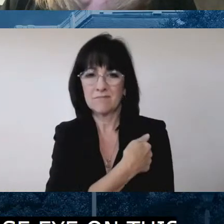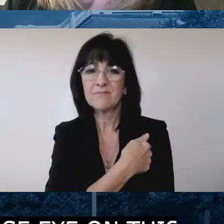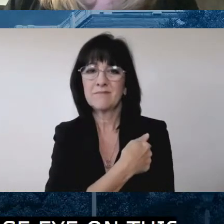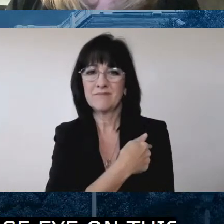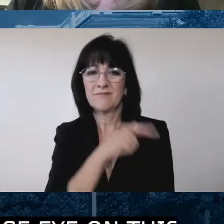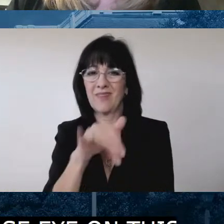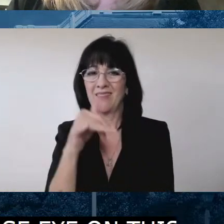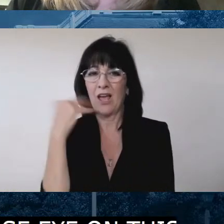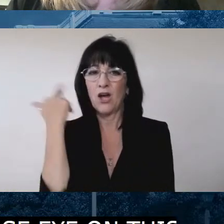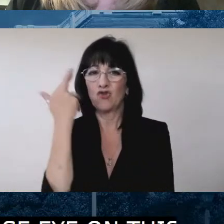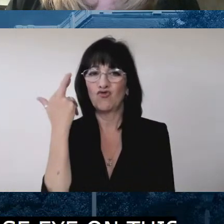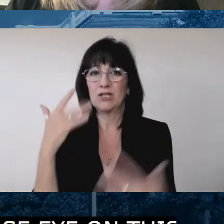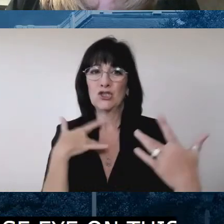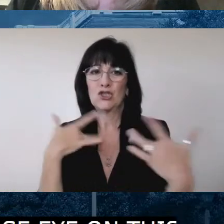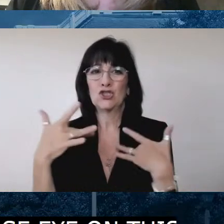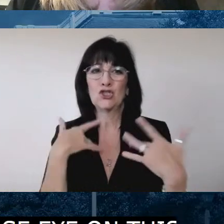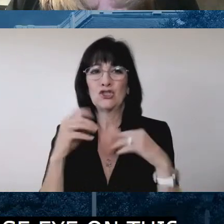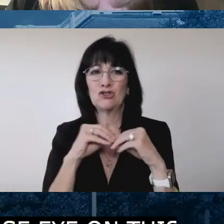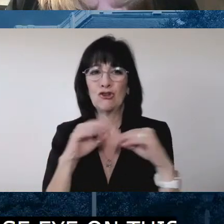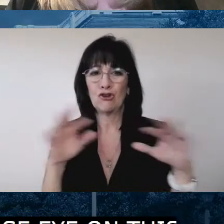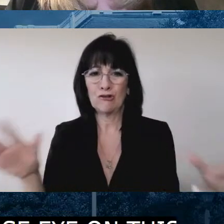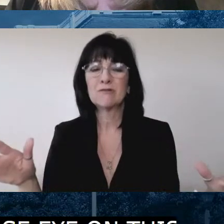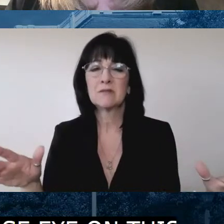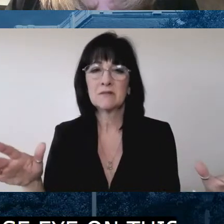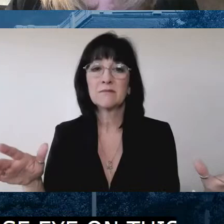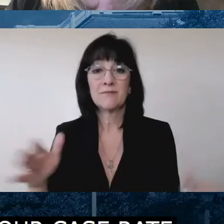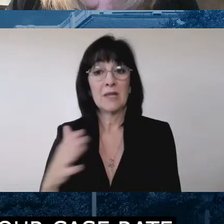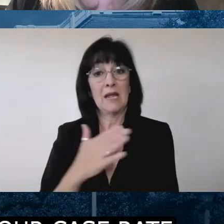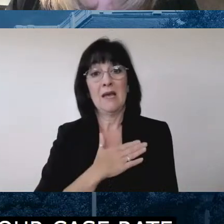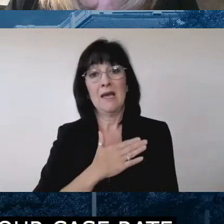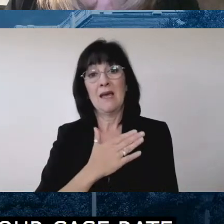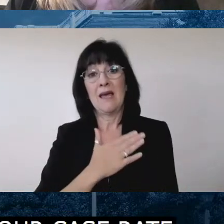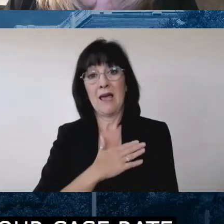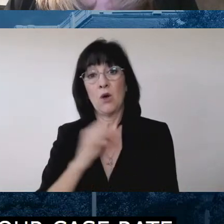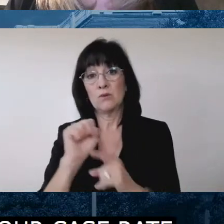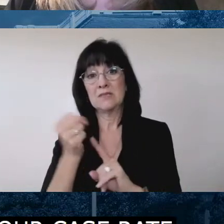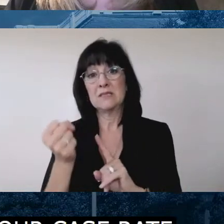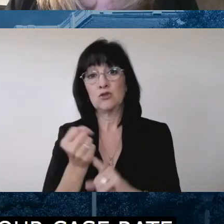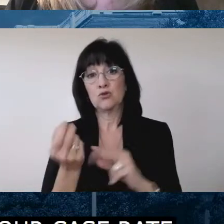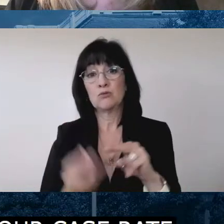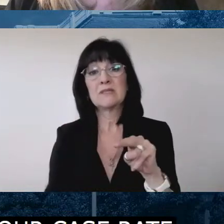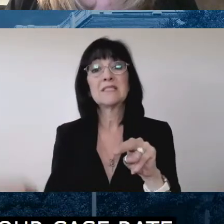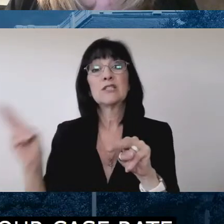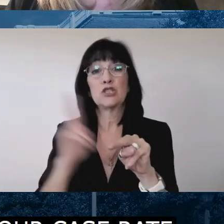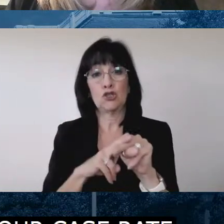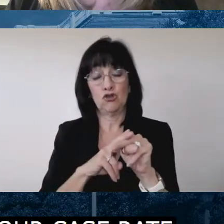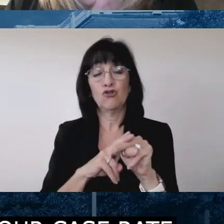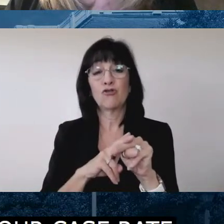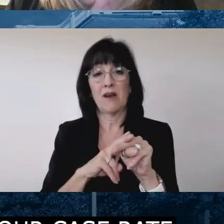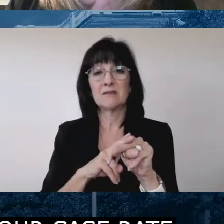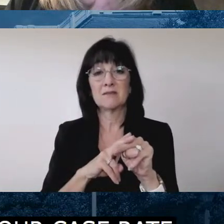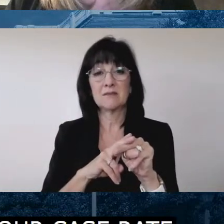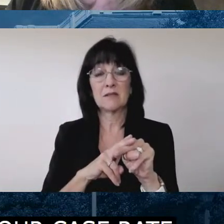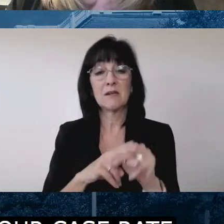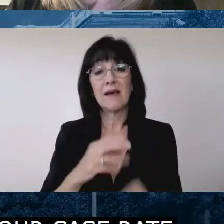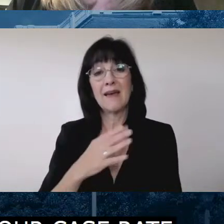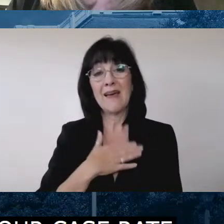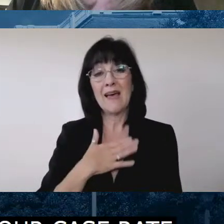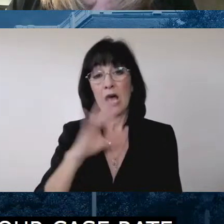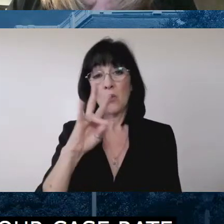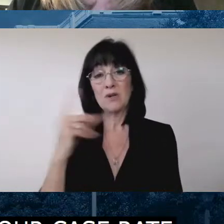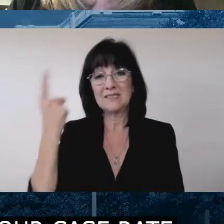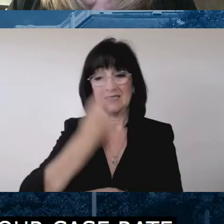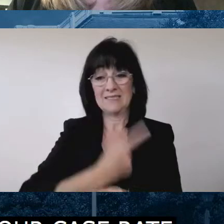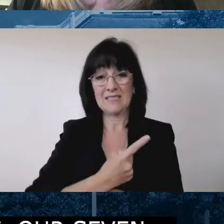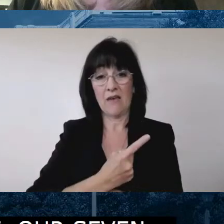Additionally, our case rate has increased about 80% since last week alone. Our 7-day average of percent of positive